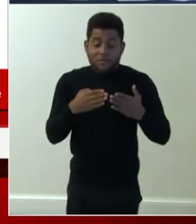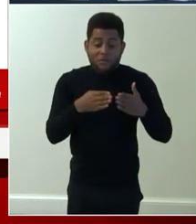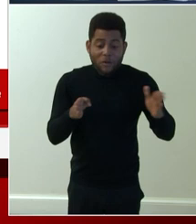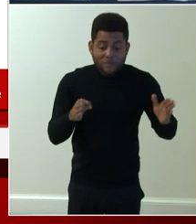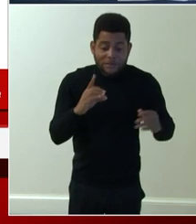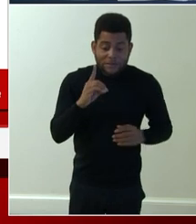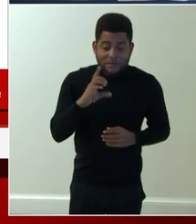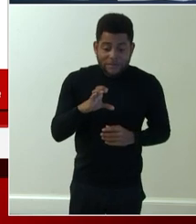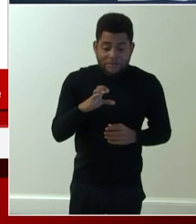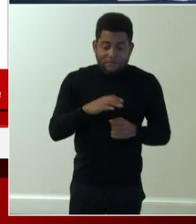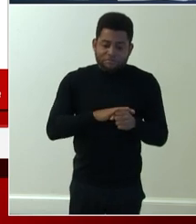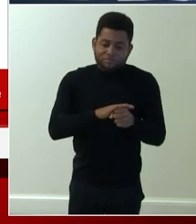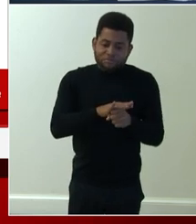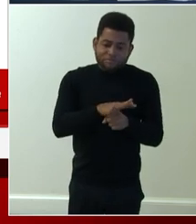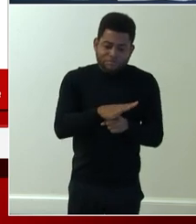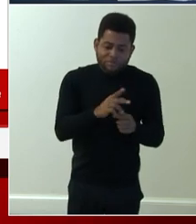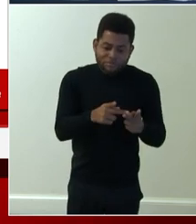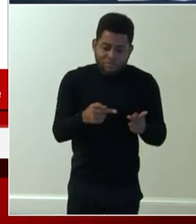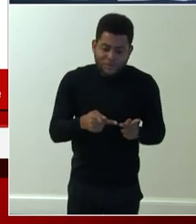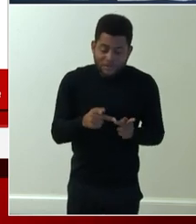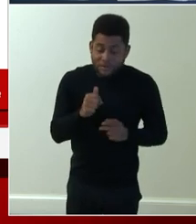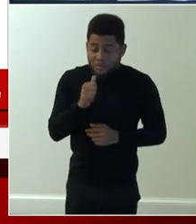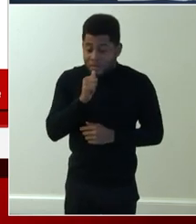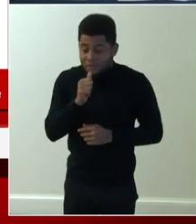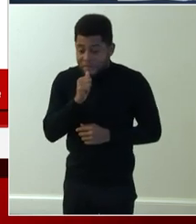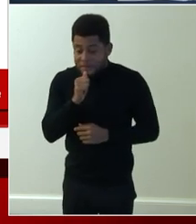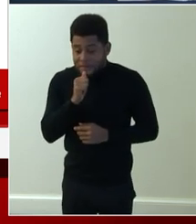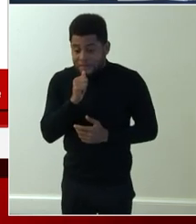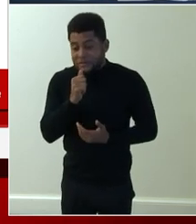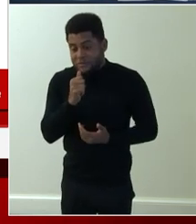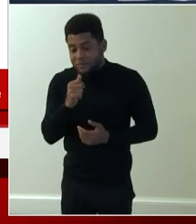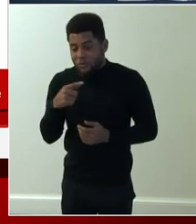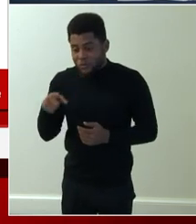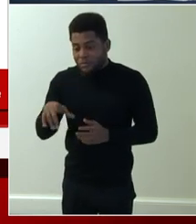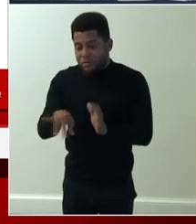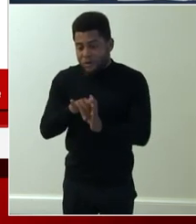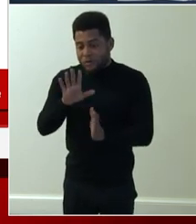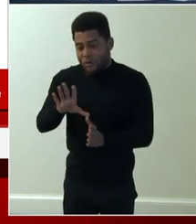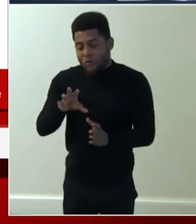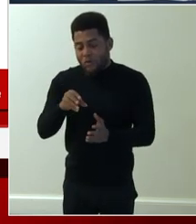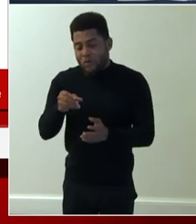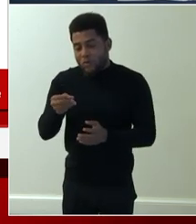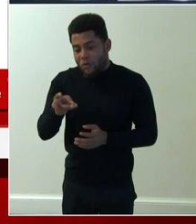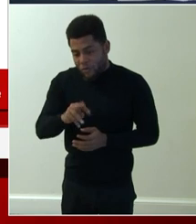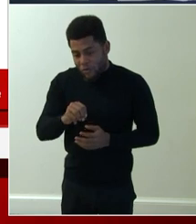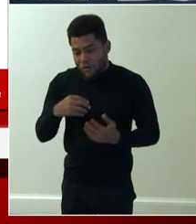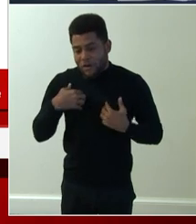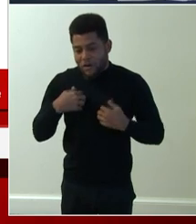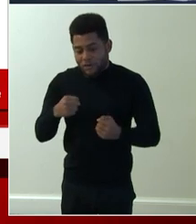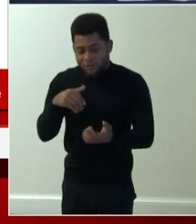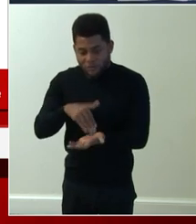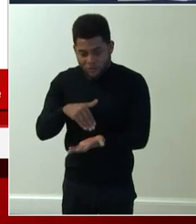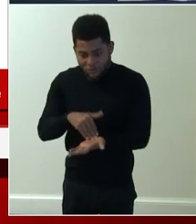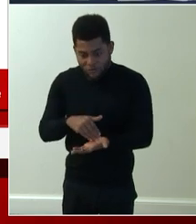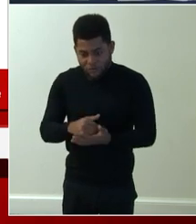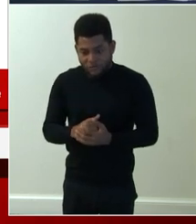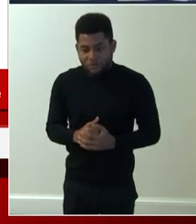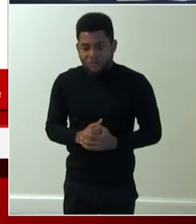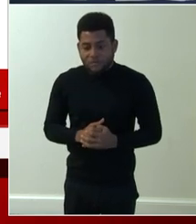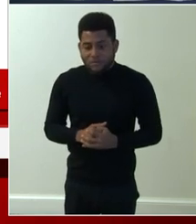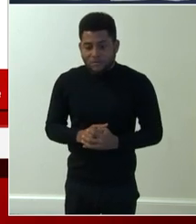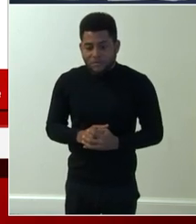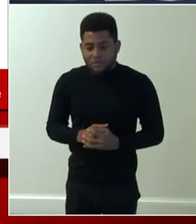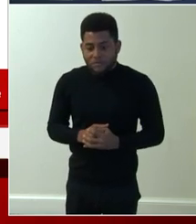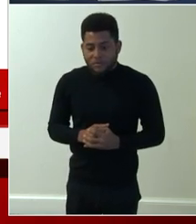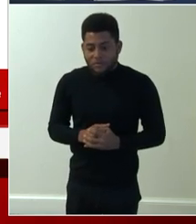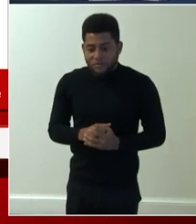opportunities in the district to get tested through healthcare providers. Thank you, Mayor. Thank you, Patrick. So please